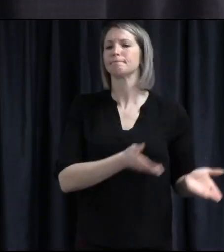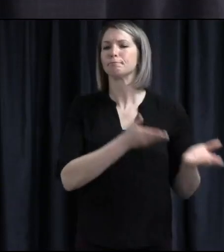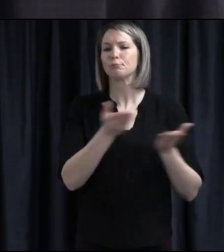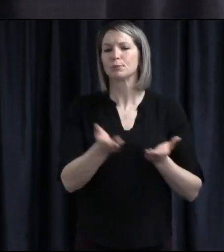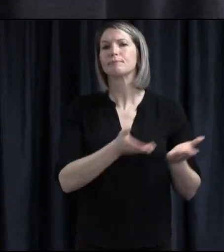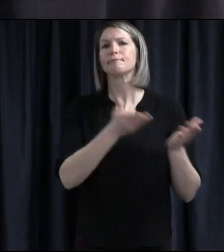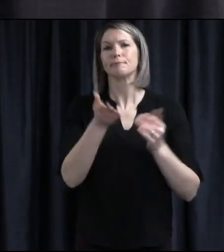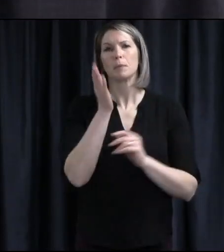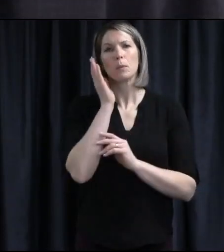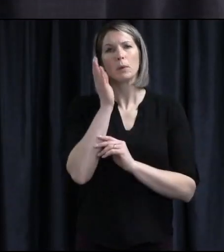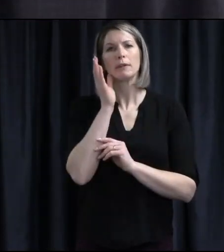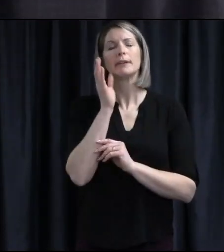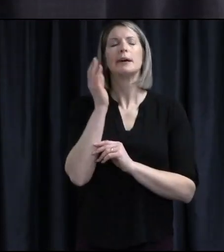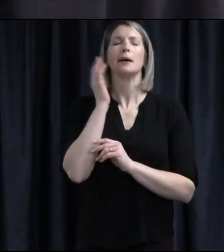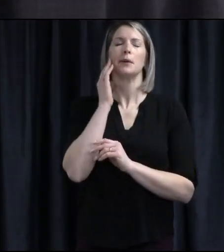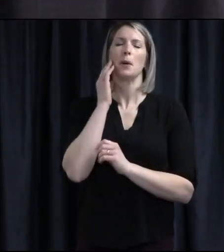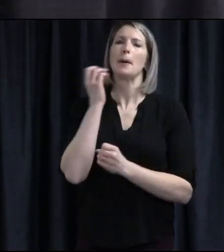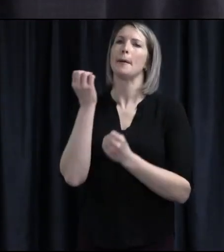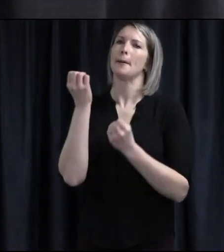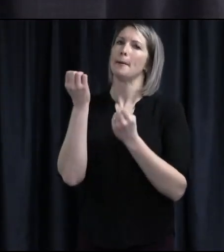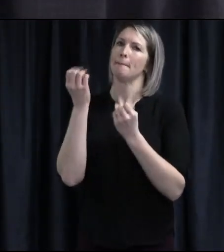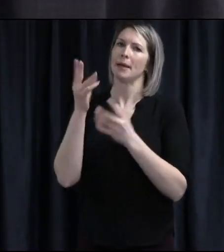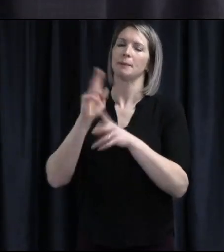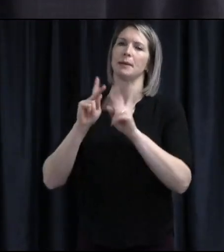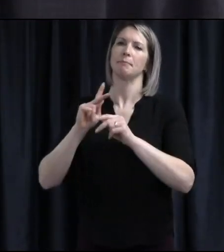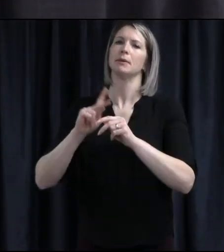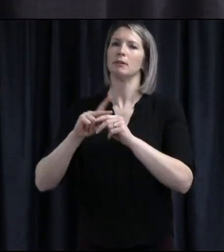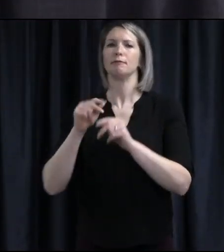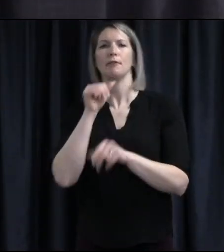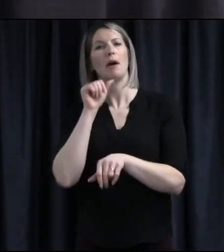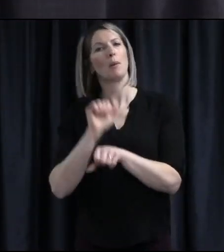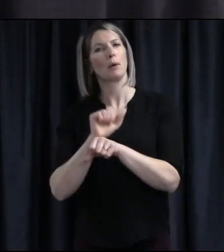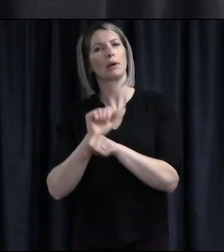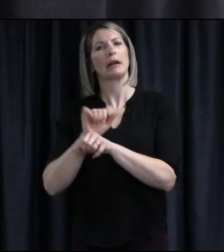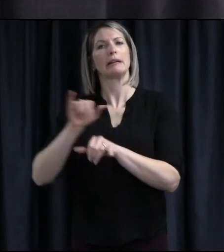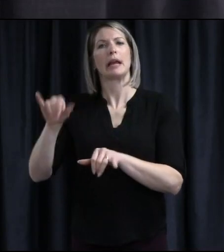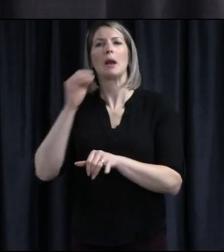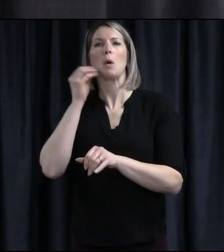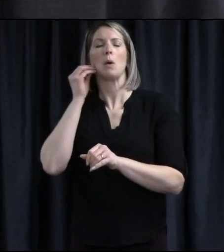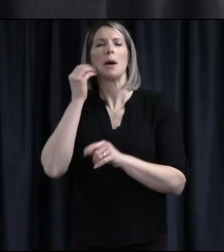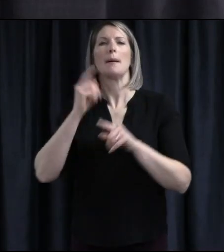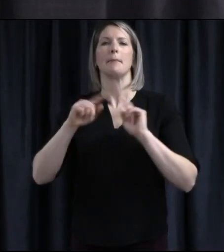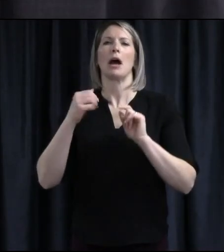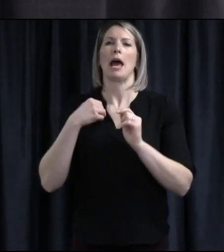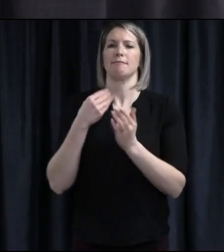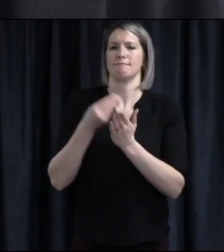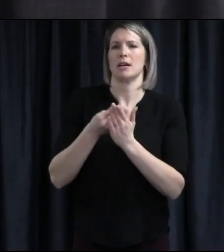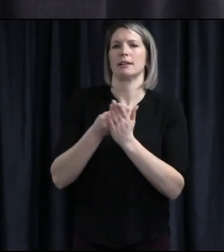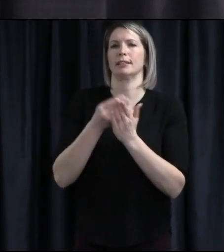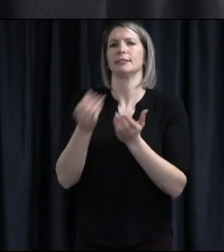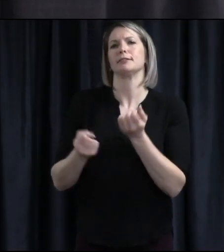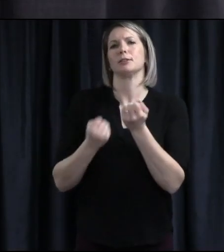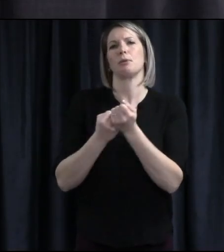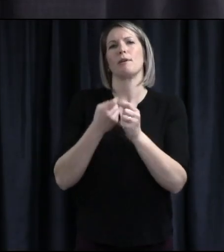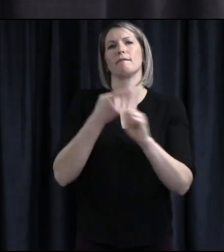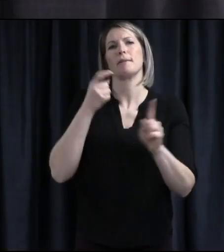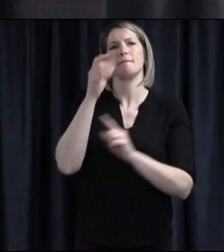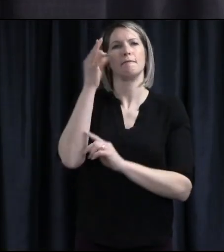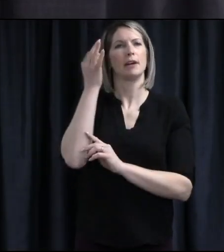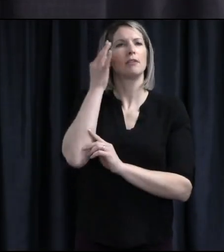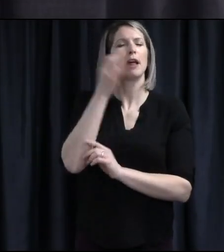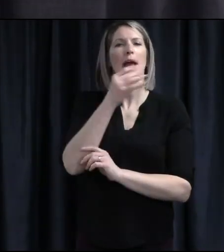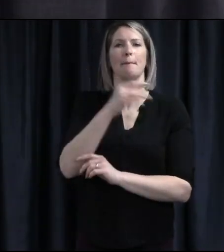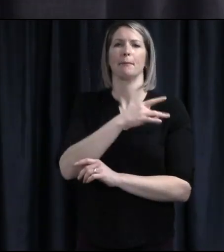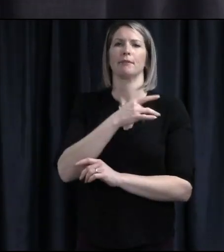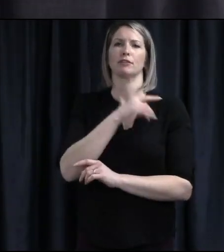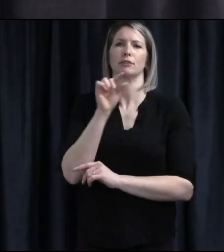will be programs, both provincially and federally, to help support them as well. And as a follow-up, if I could ask about the tourism